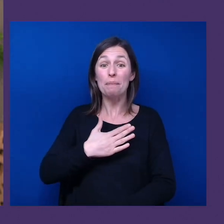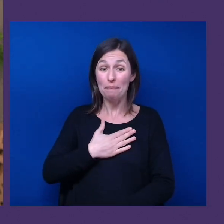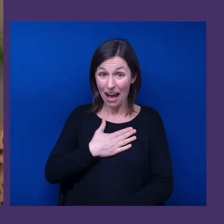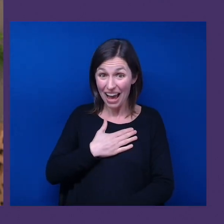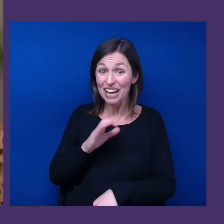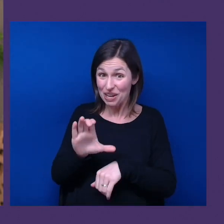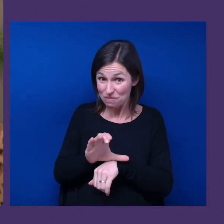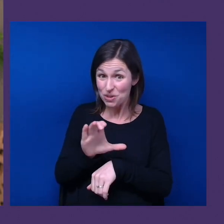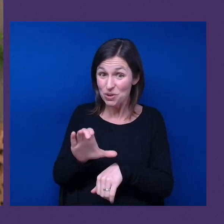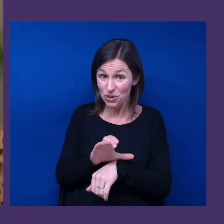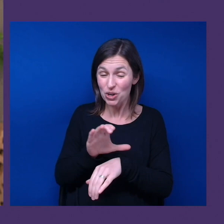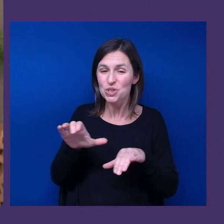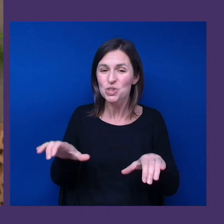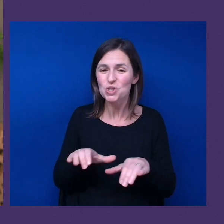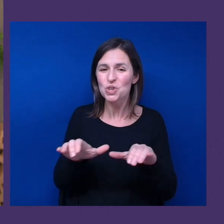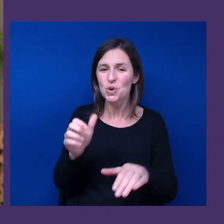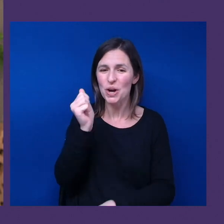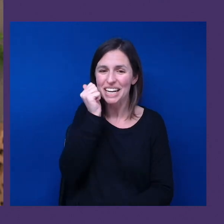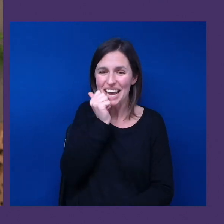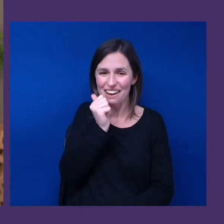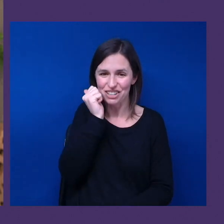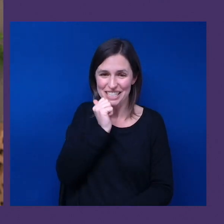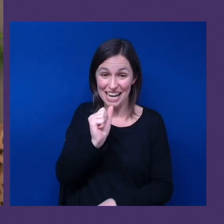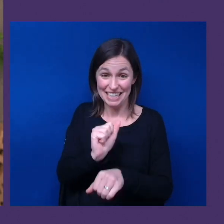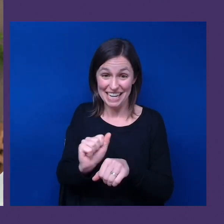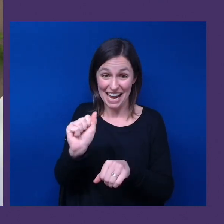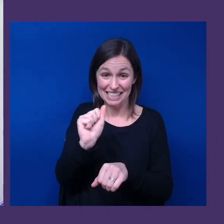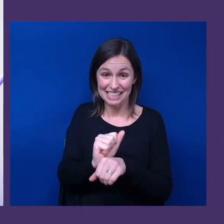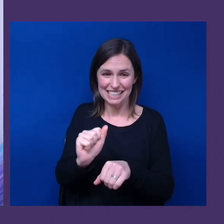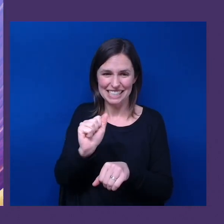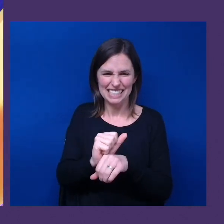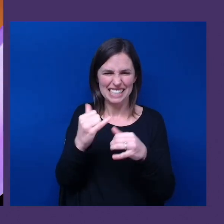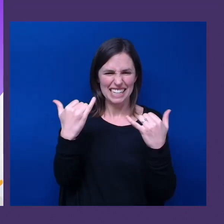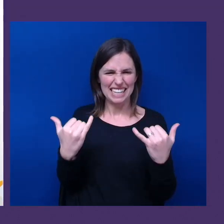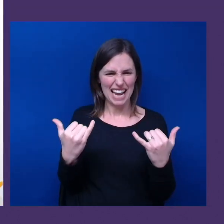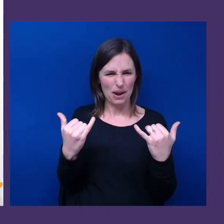an everyday task. Let's have a look at what that does.